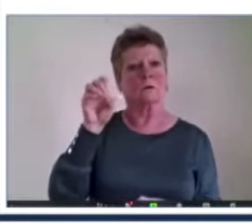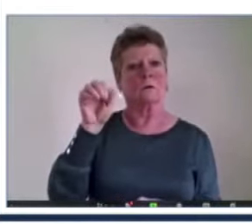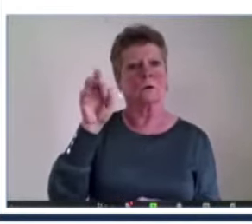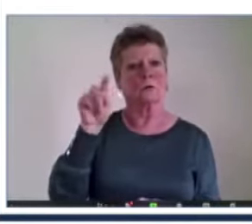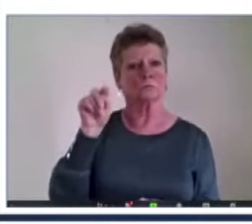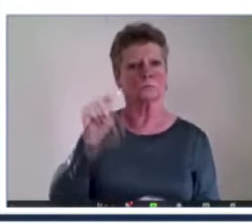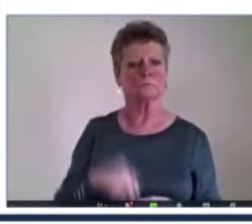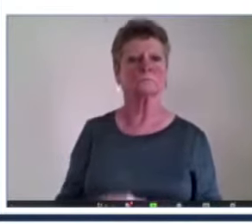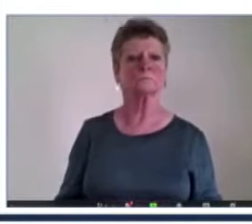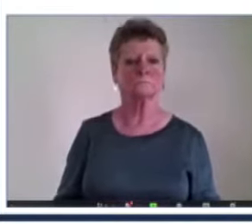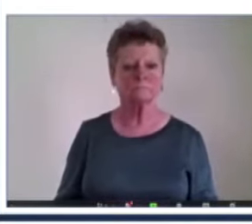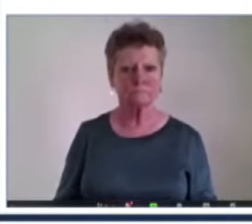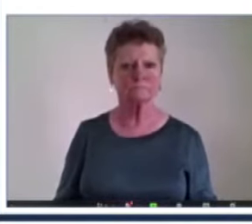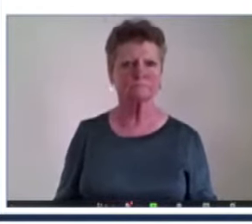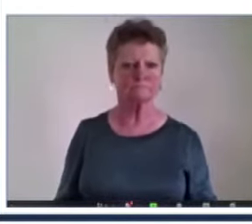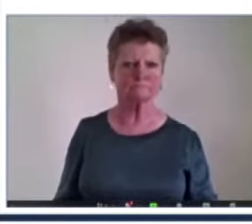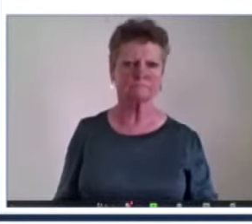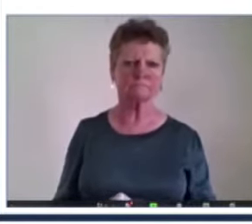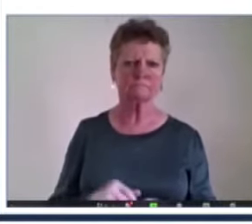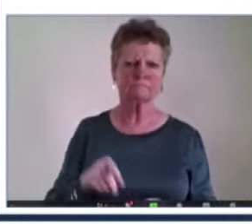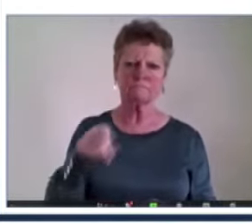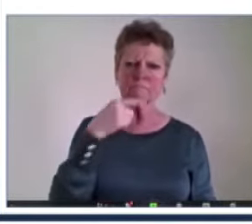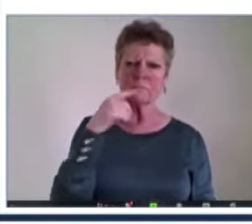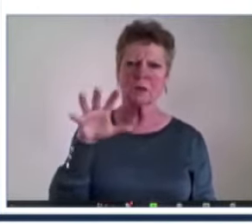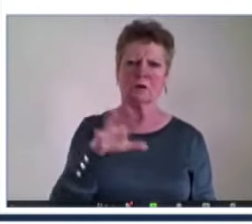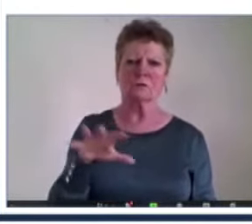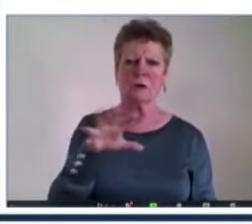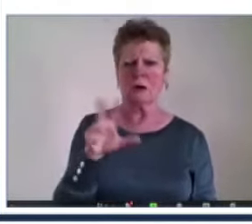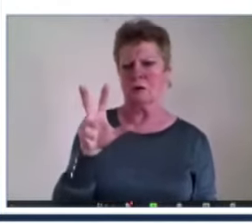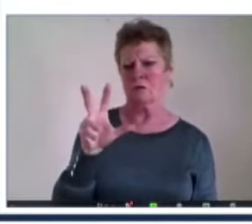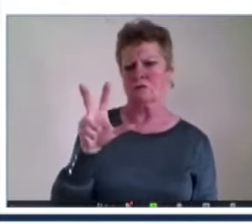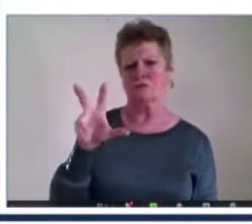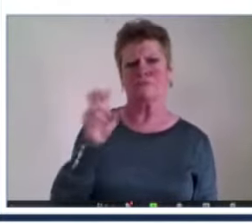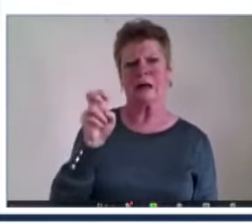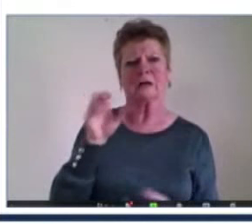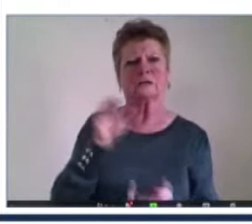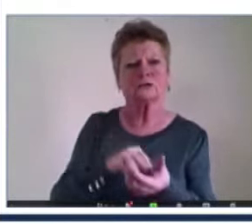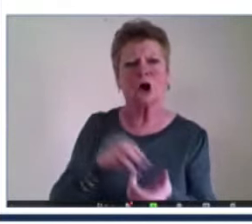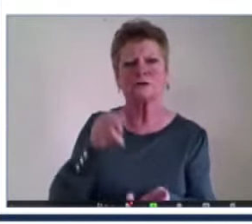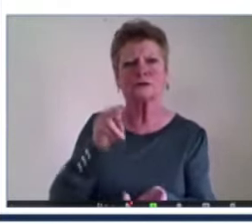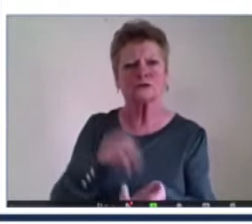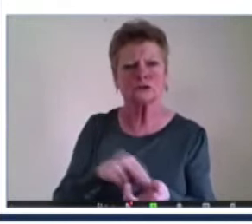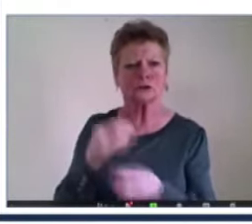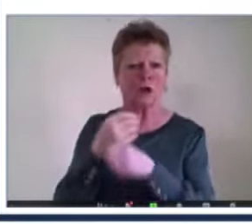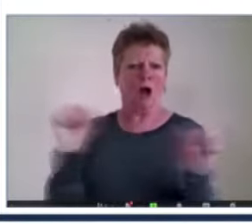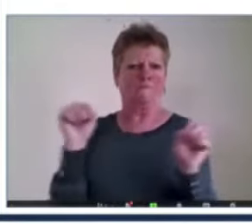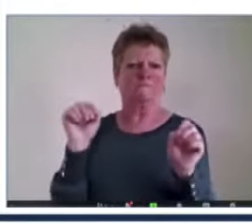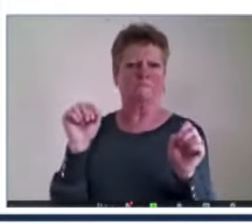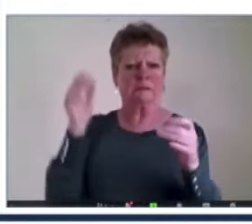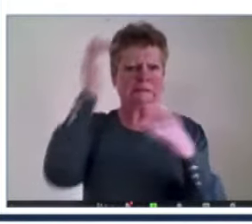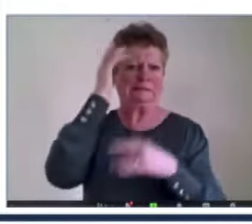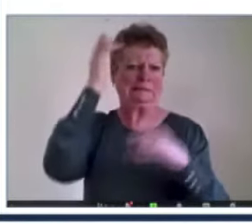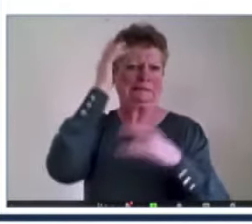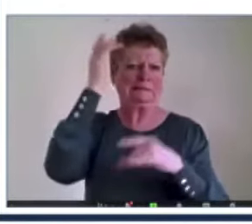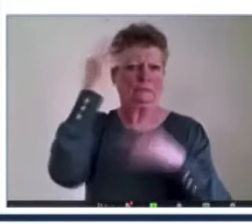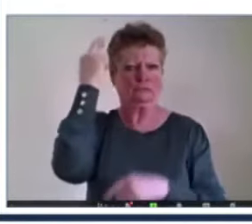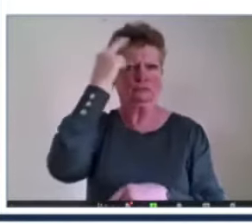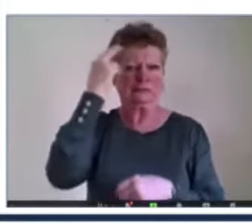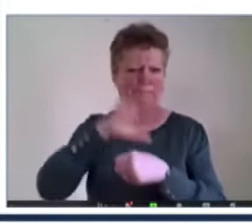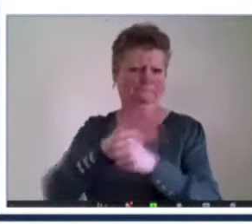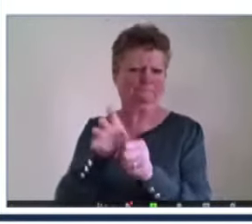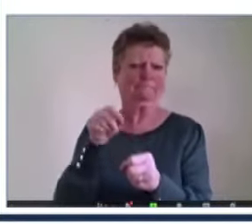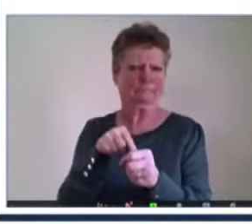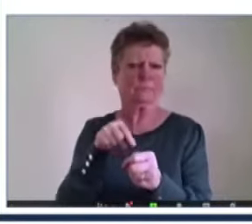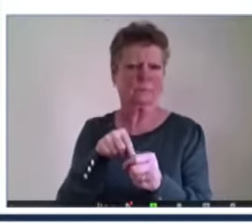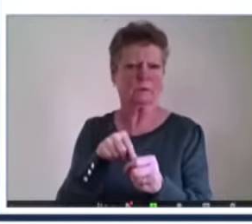I understand there were about 300 healthcare staff off work earlier this week due to COVID. I'm wondering, Dr. Strang, if you can tell